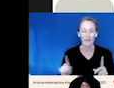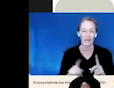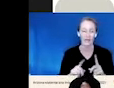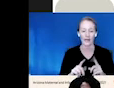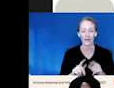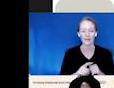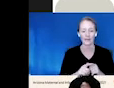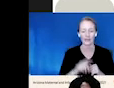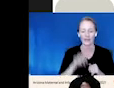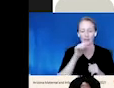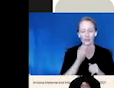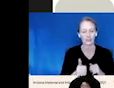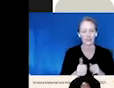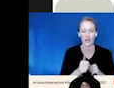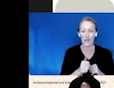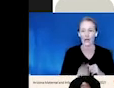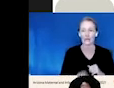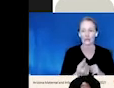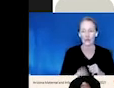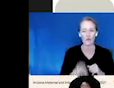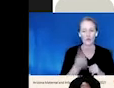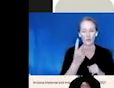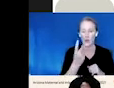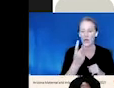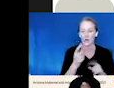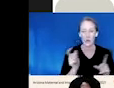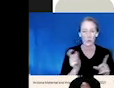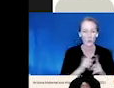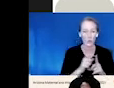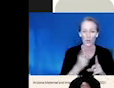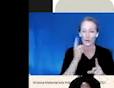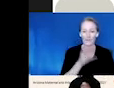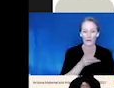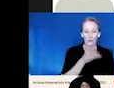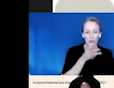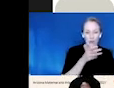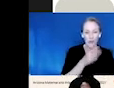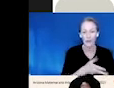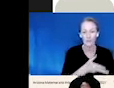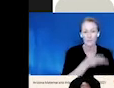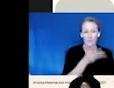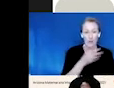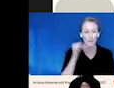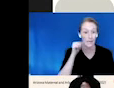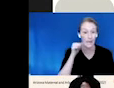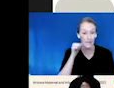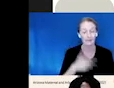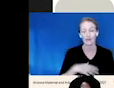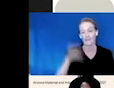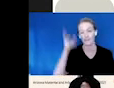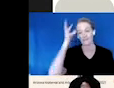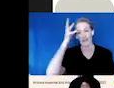mother. That's your mom, and that's also your aunties, your shemayeje. And then fathers, we have a fatherhood program,